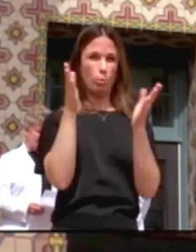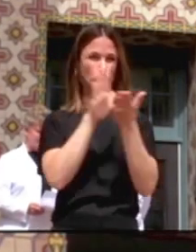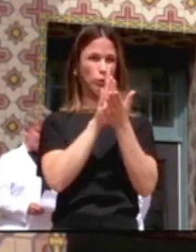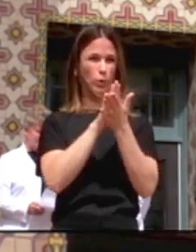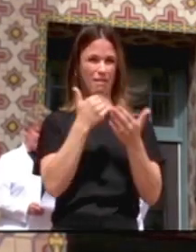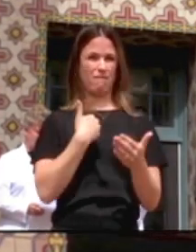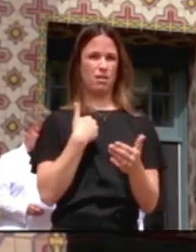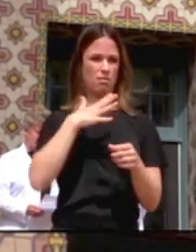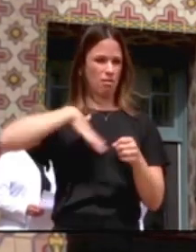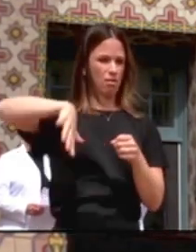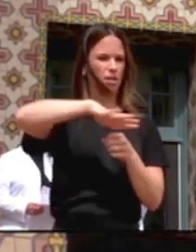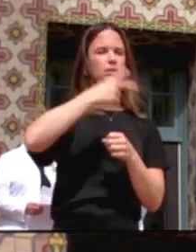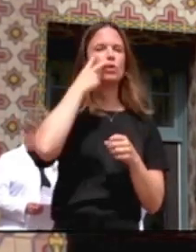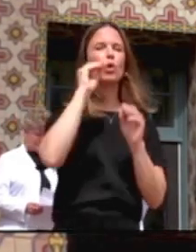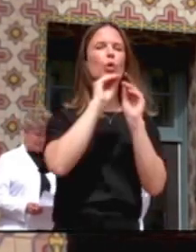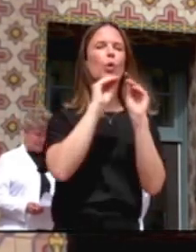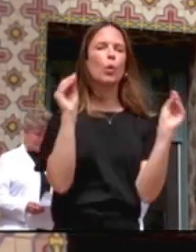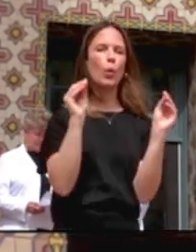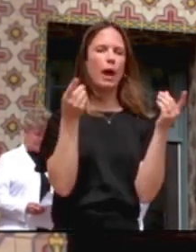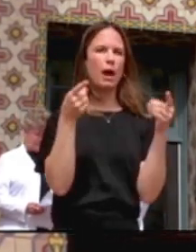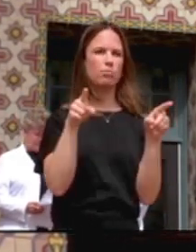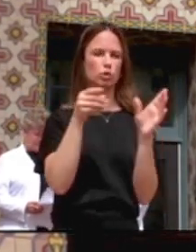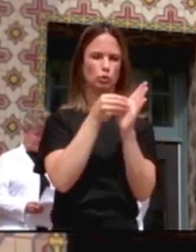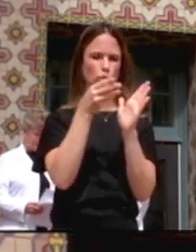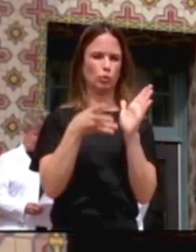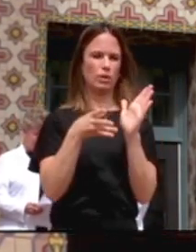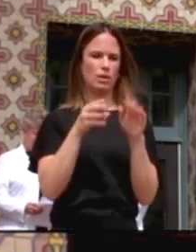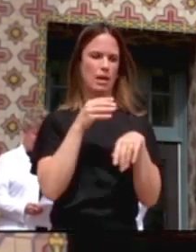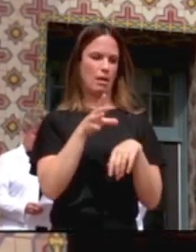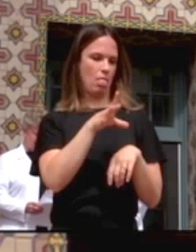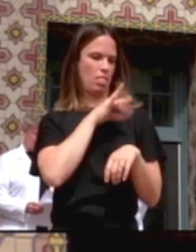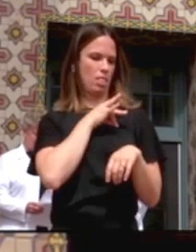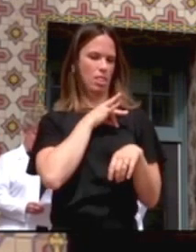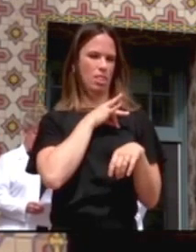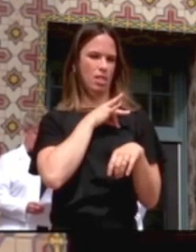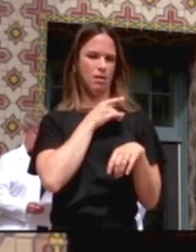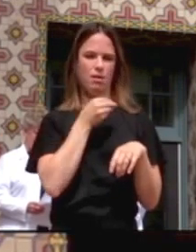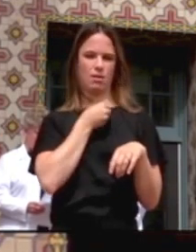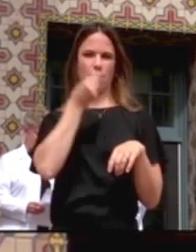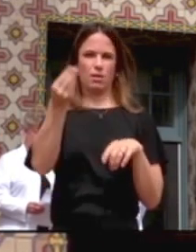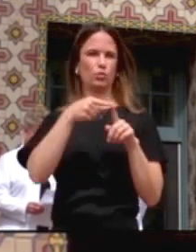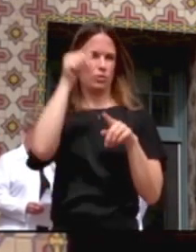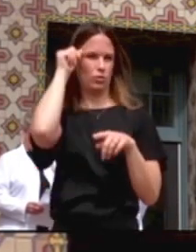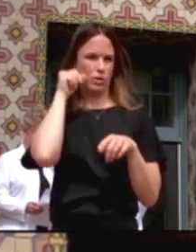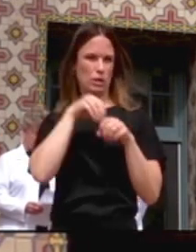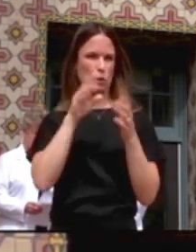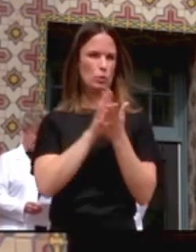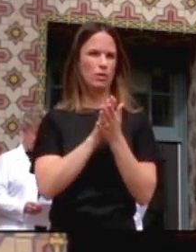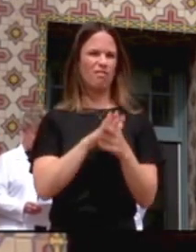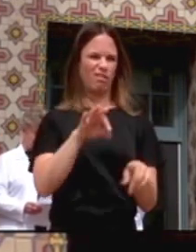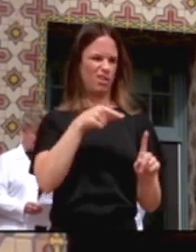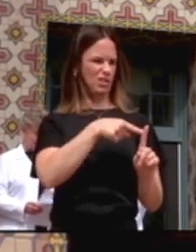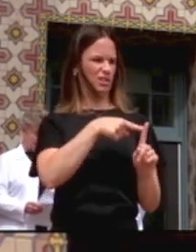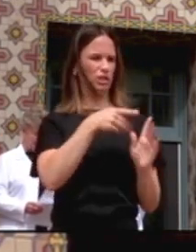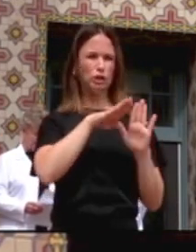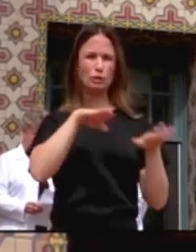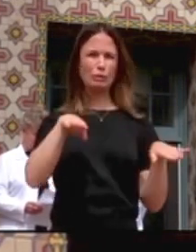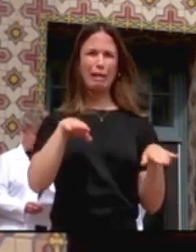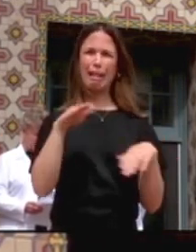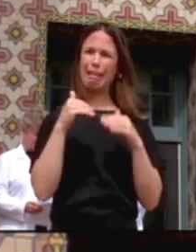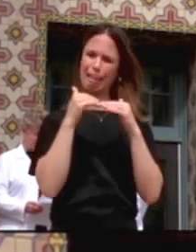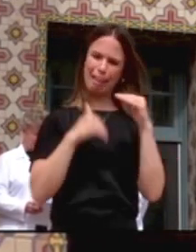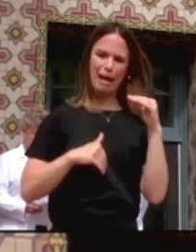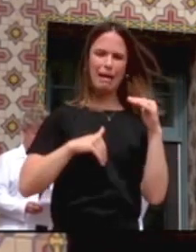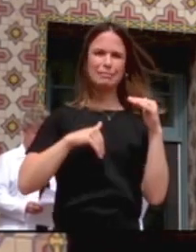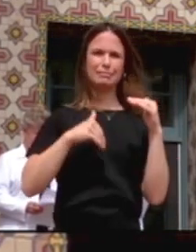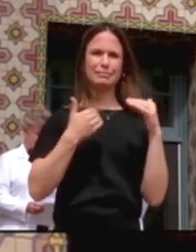schools, we've seen no occasions where a student infected an adult in school, and found that children are far more likely to be infected